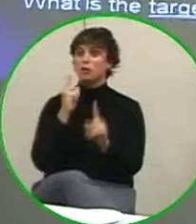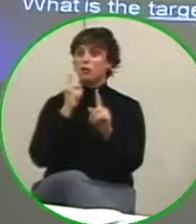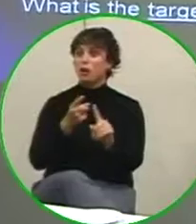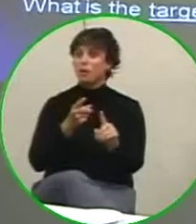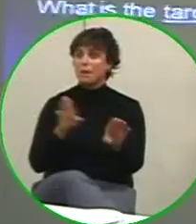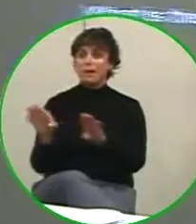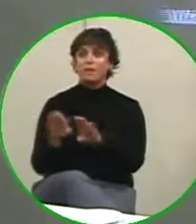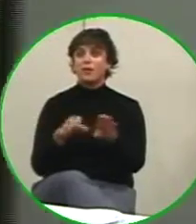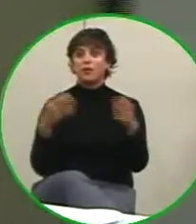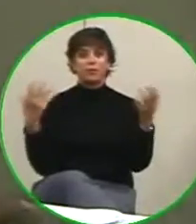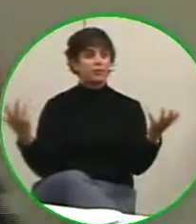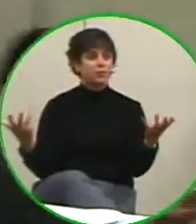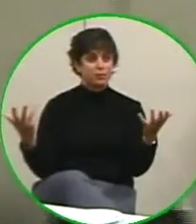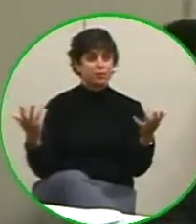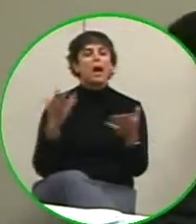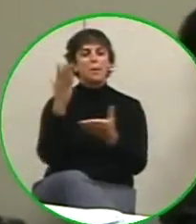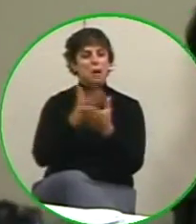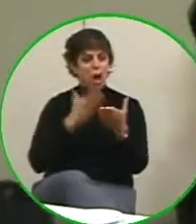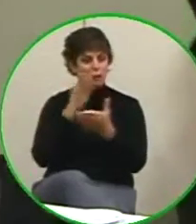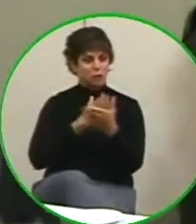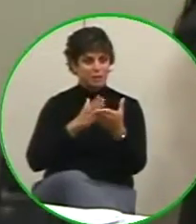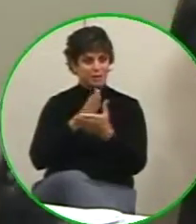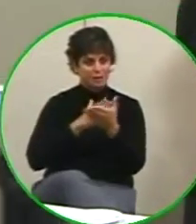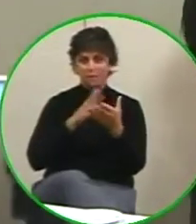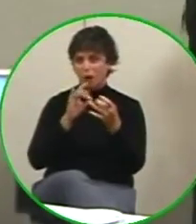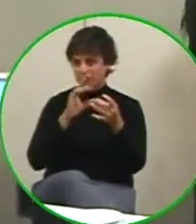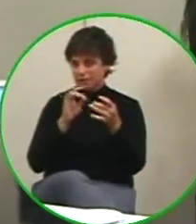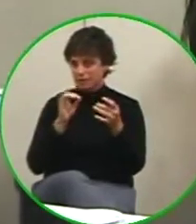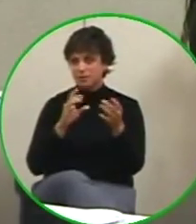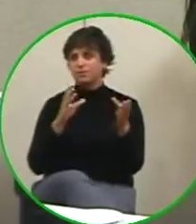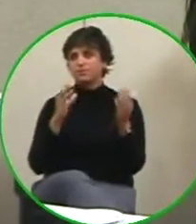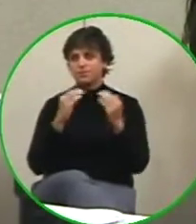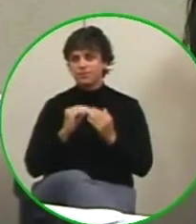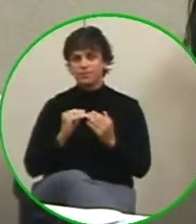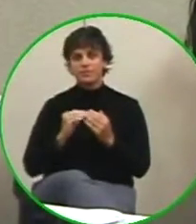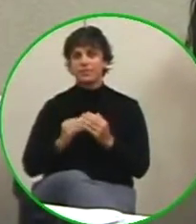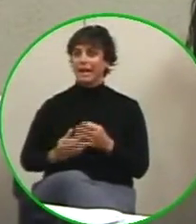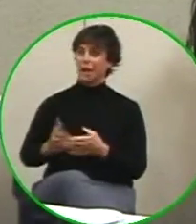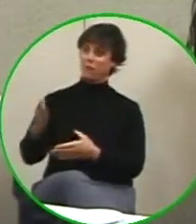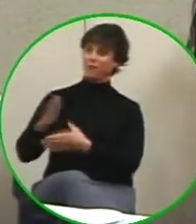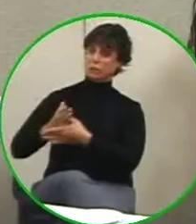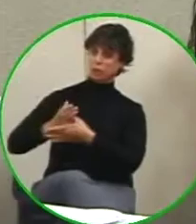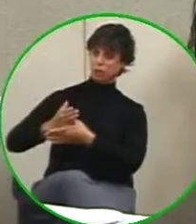behavior? Obnoxious behavior, obnoxious comments. What's the intervention?